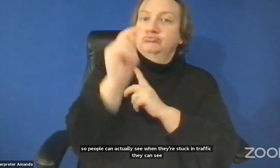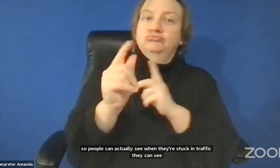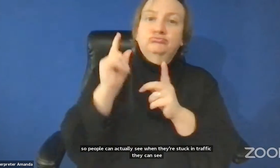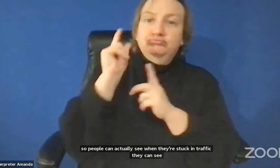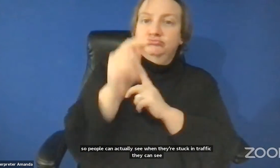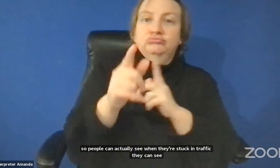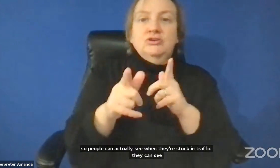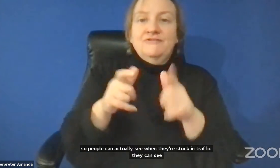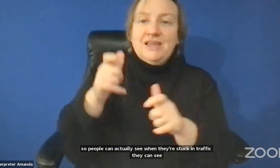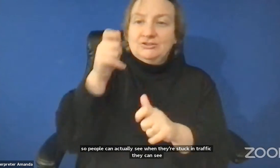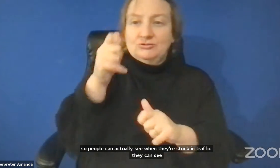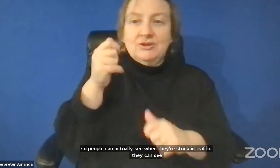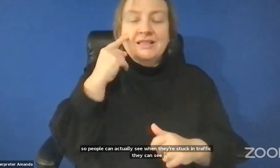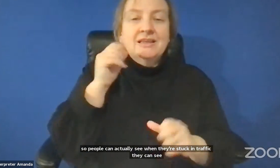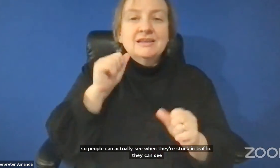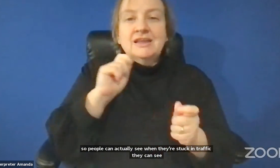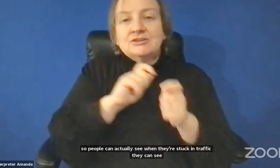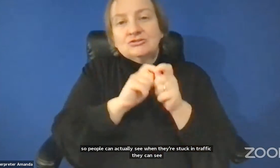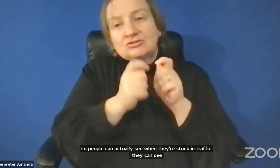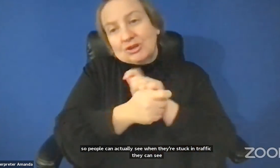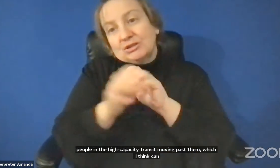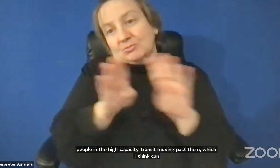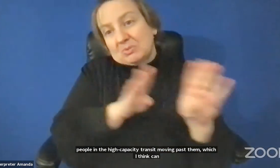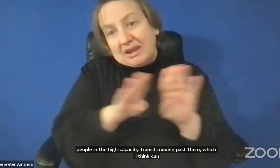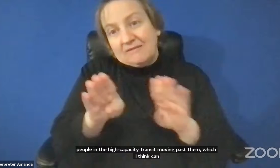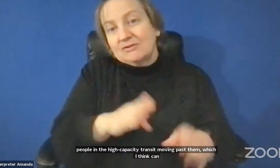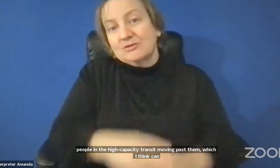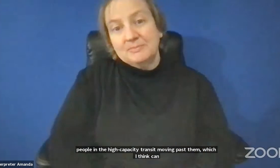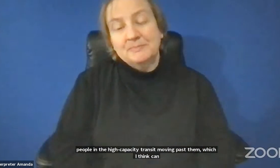them, which I think can really shift behavior.